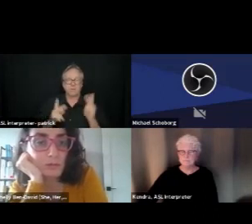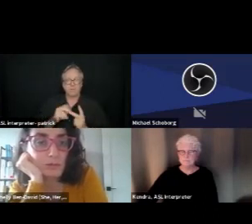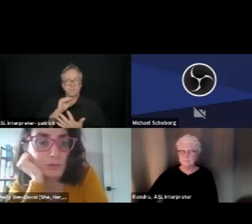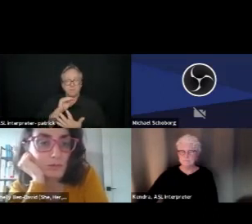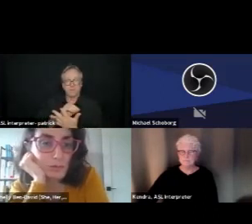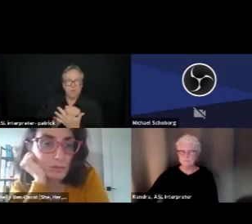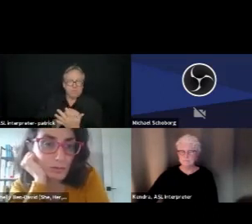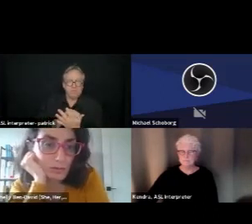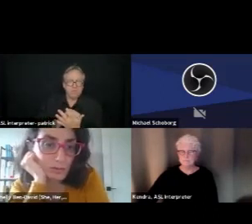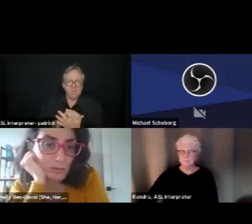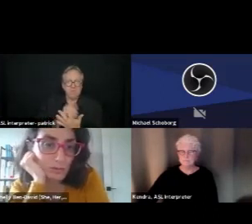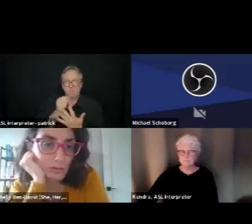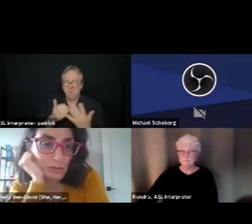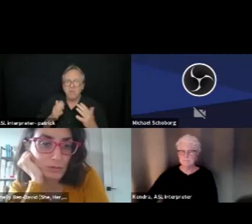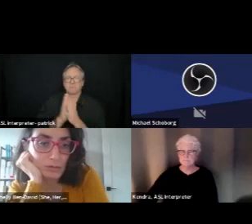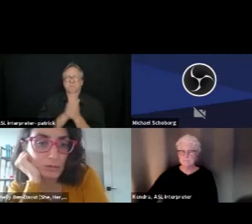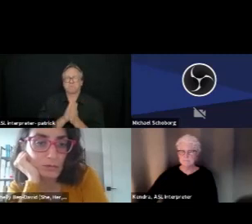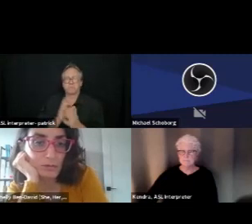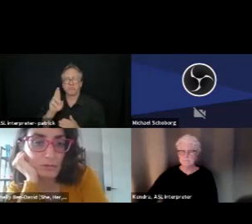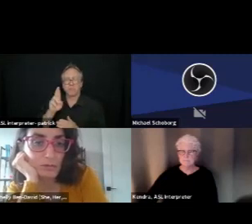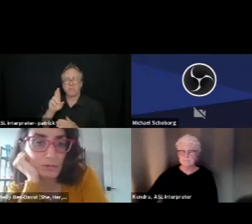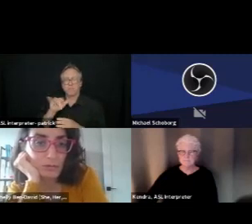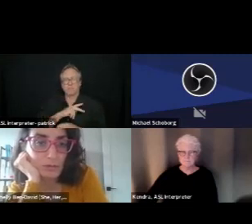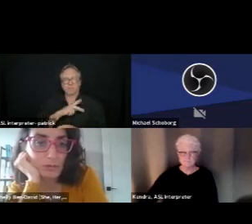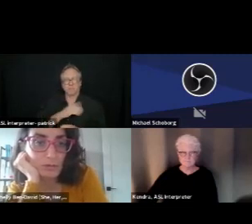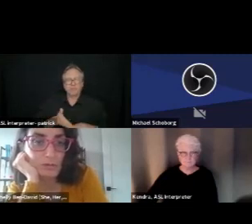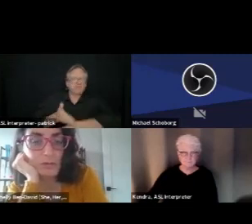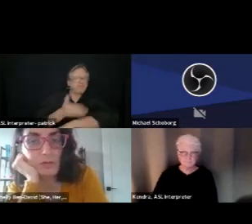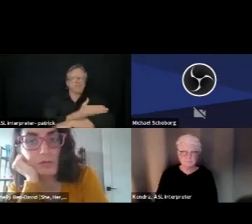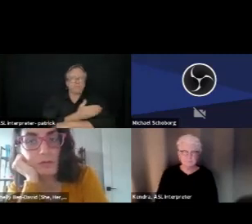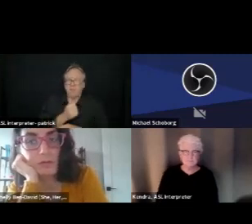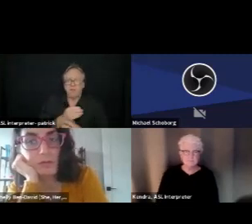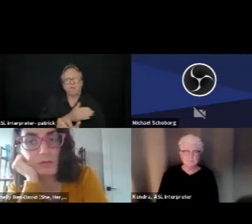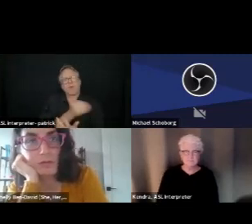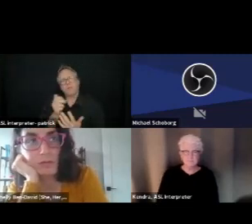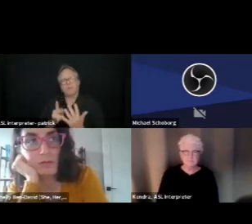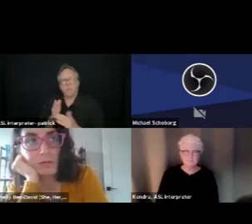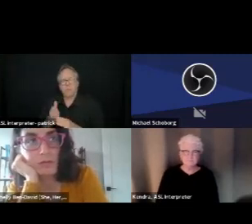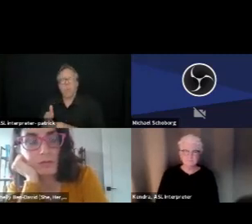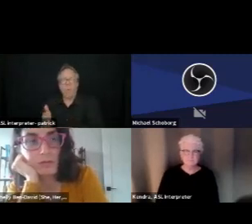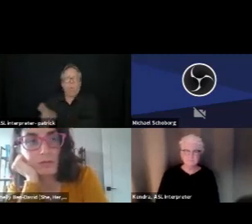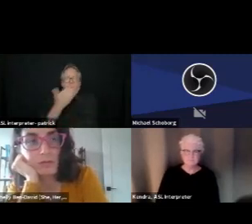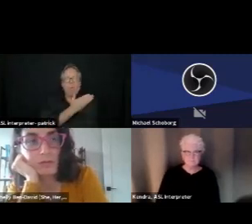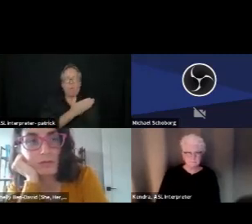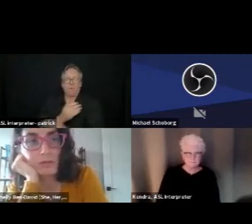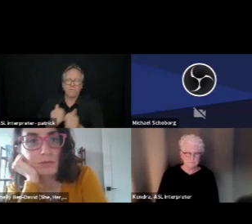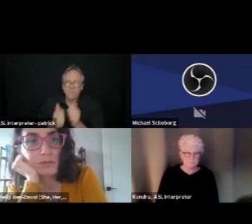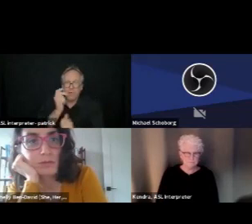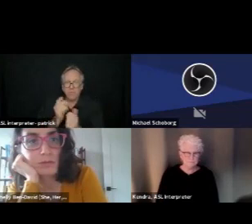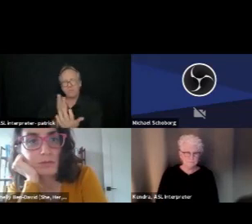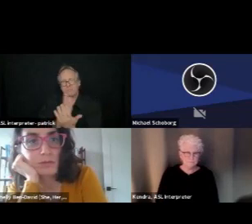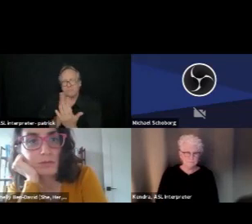report experiencing high levels of personal recovery. You have some people that are reporting a lot of it, but then most people are kind of in the